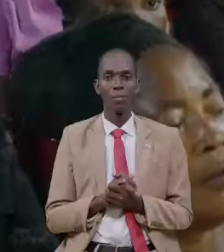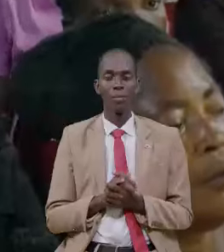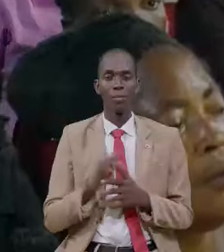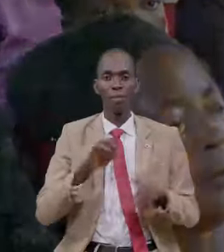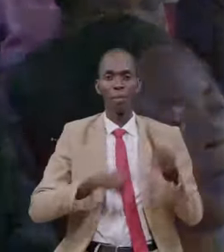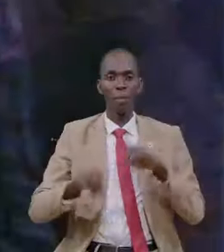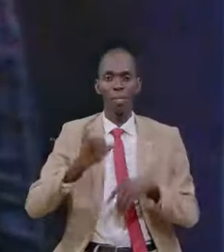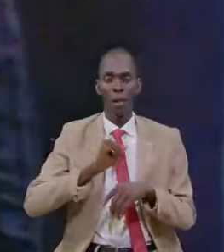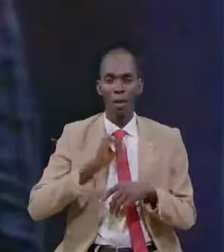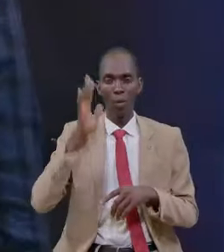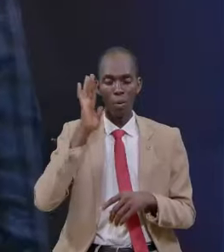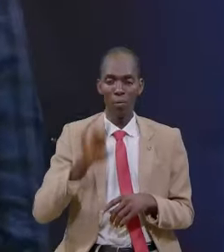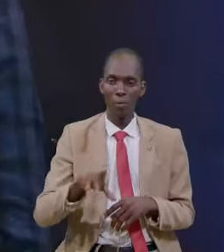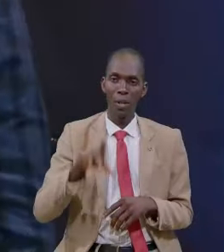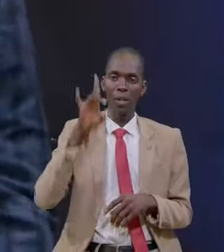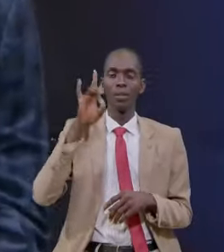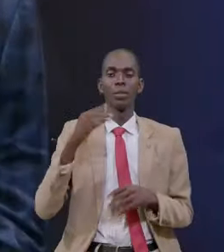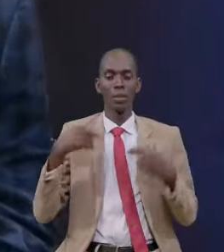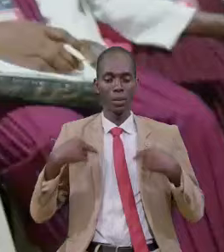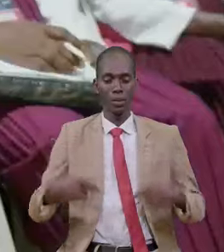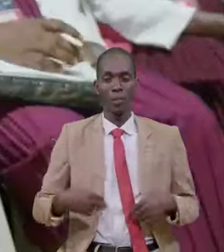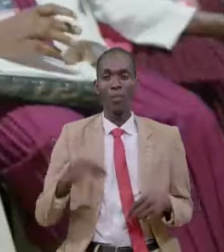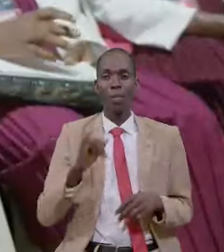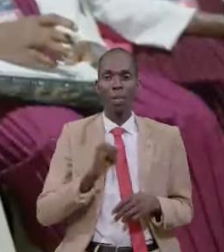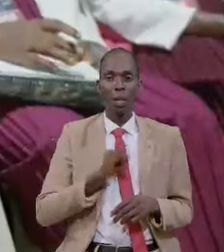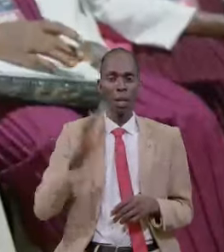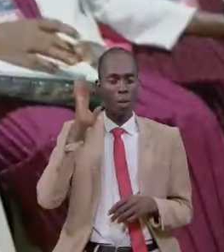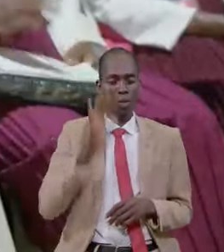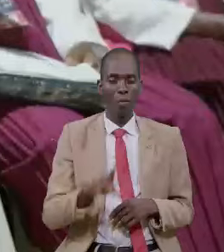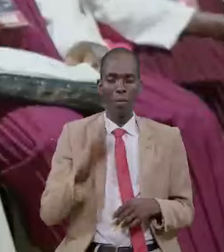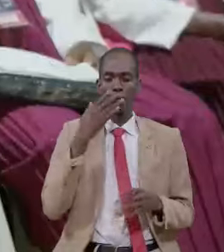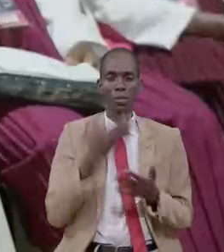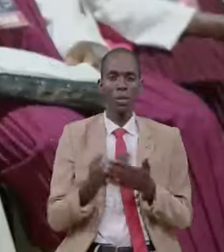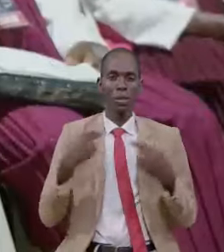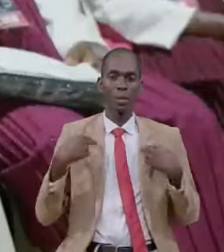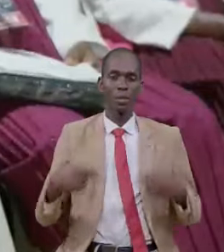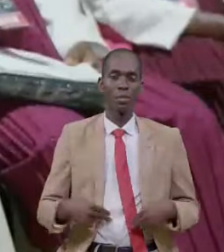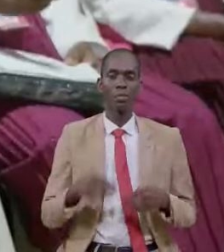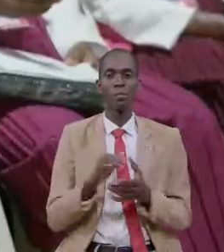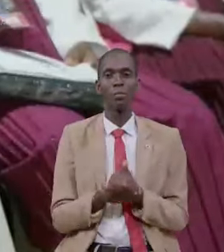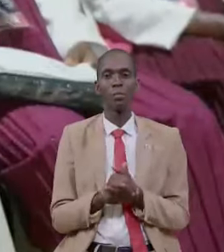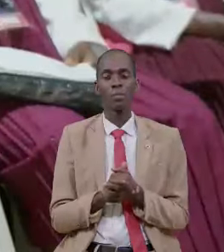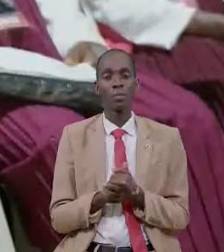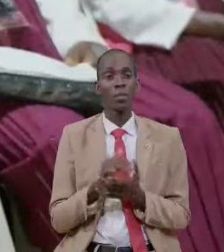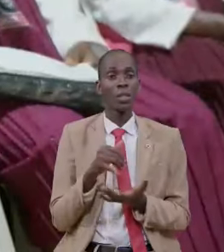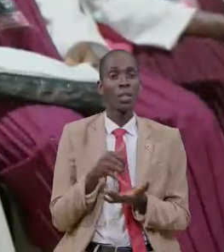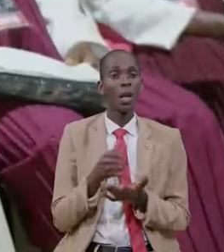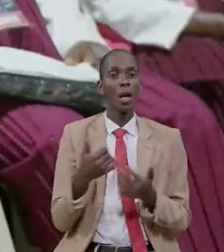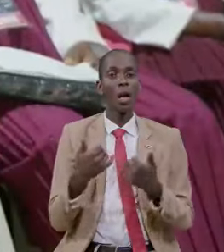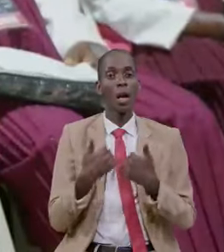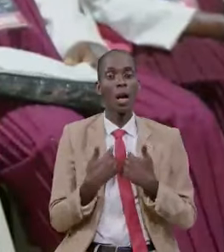I will find help. Say it aloud, I will find help. It has